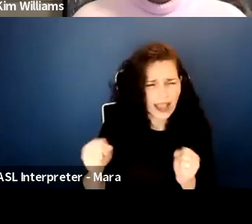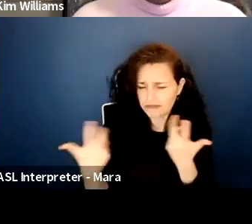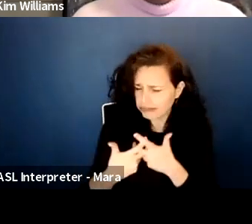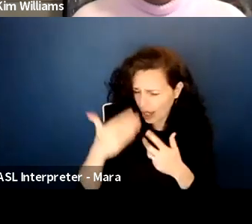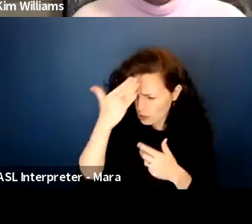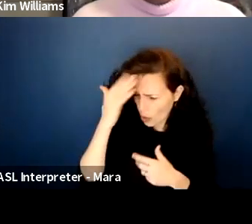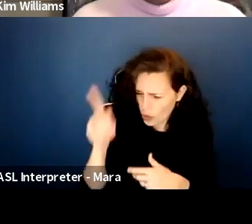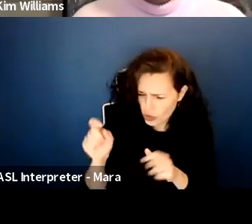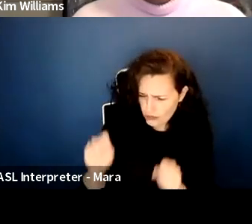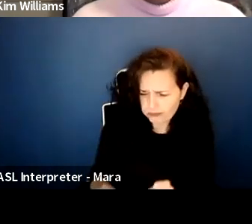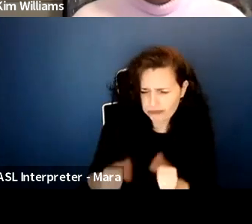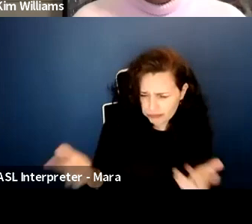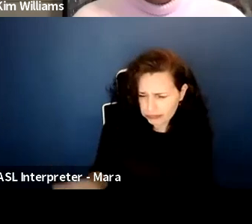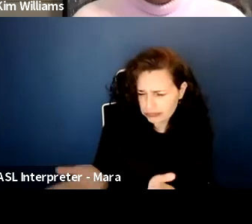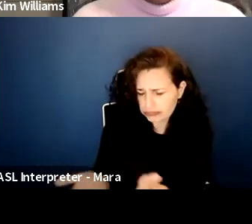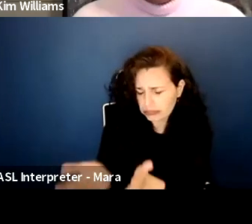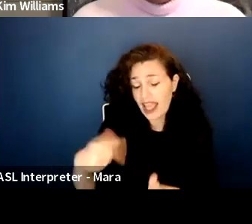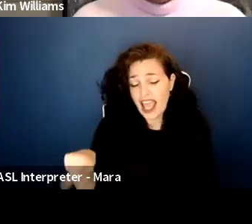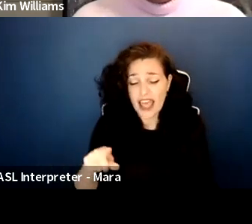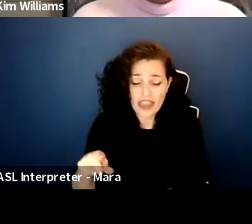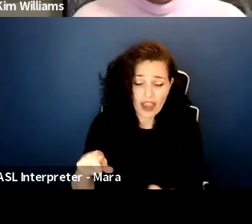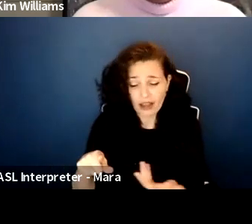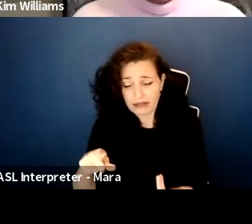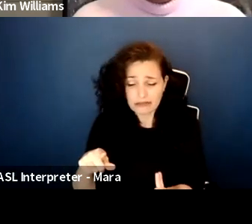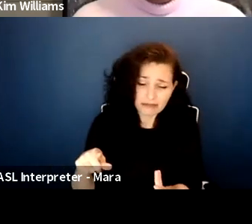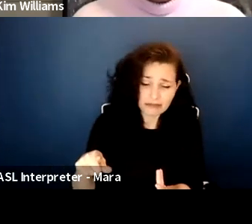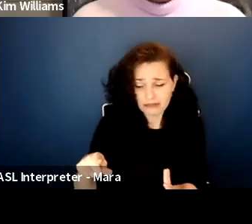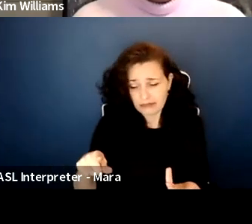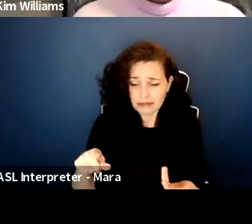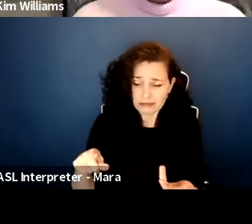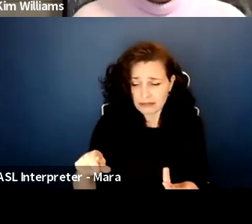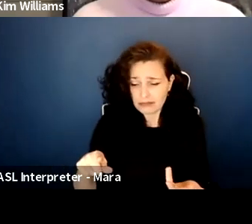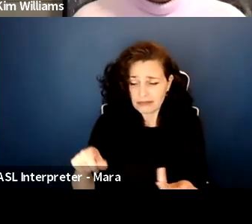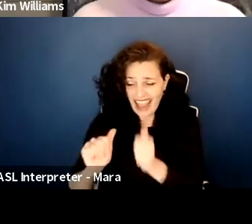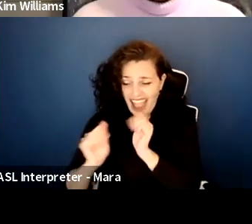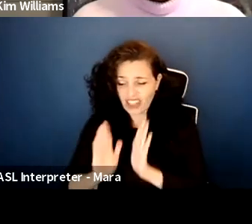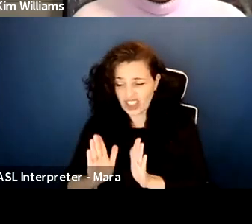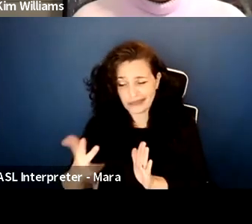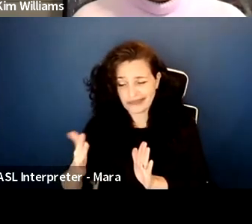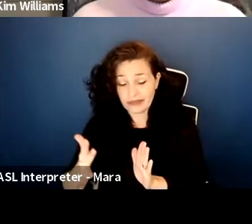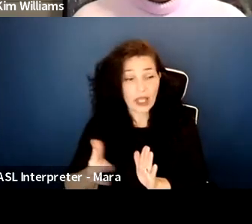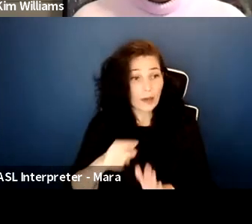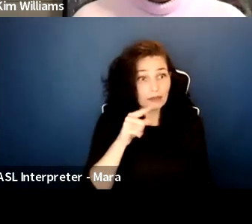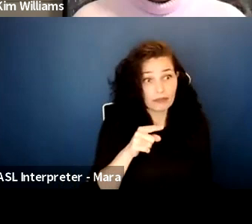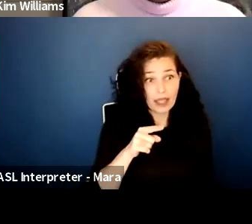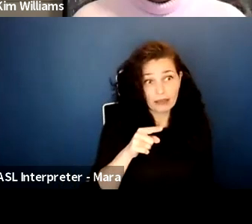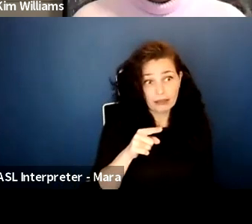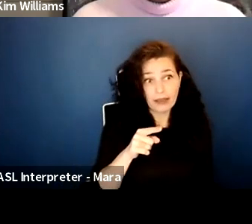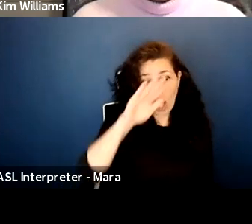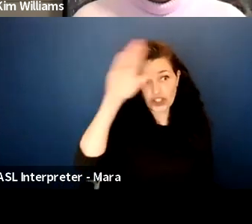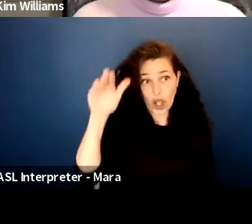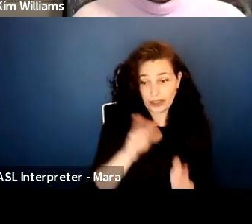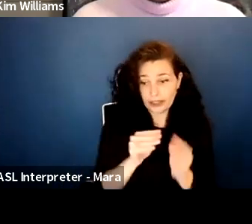they're rehearsing it and they're super into it. But the actor themselves is like, I don't care. I